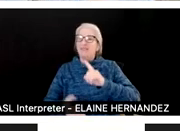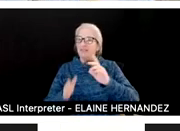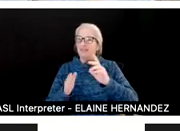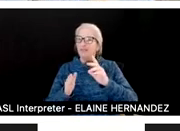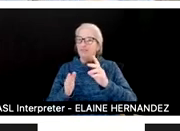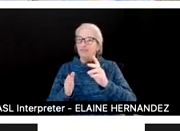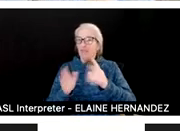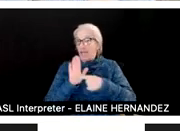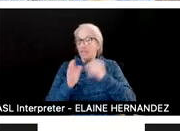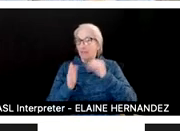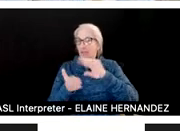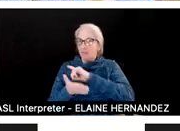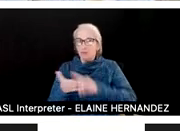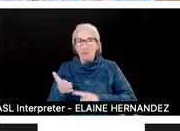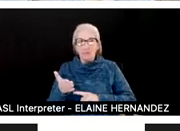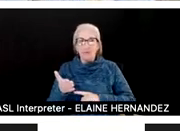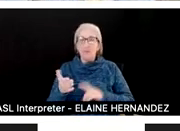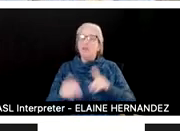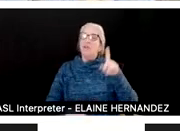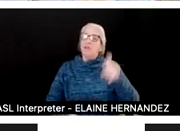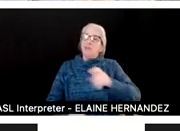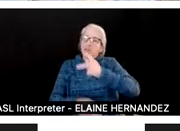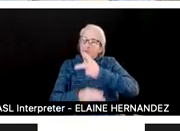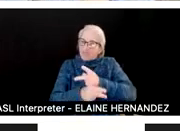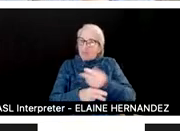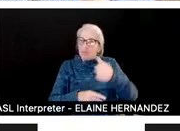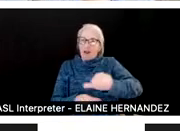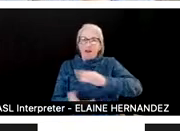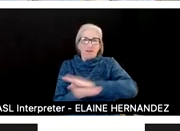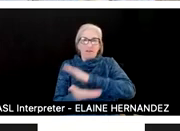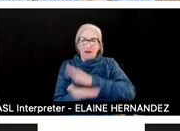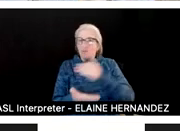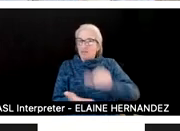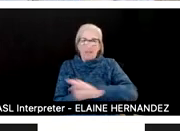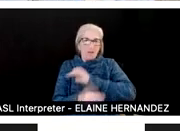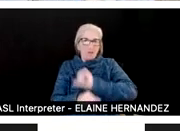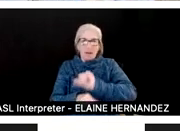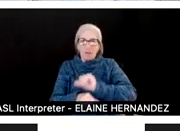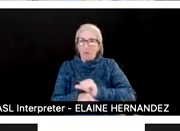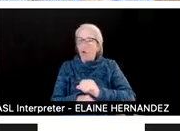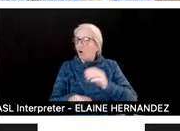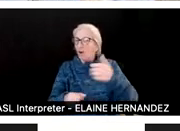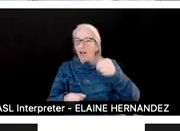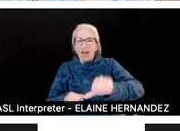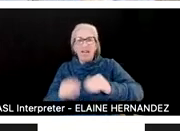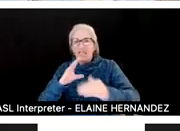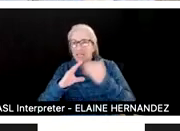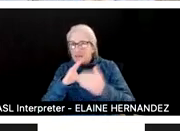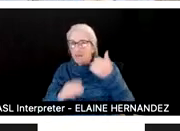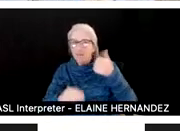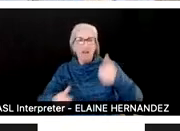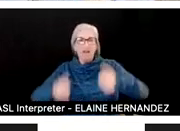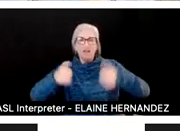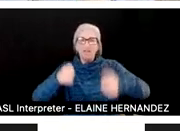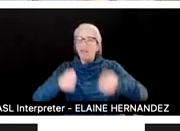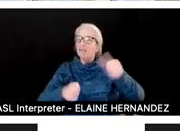Keeping any documents related to the discrimination, including emails and text communications,